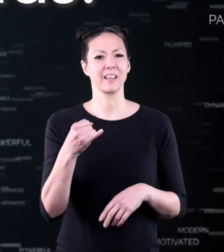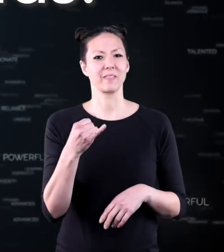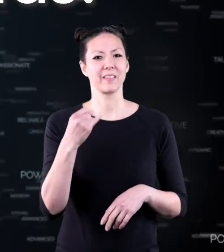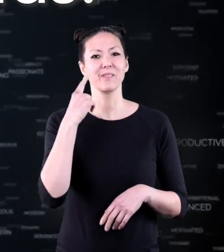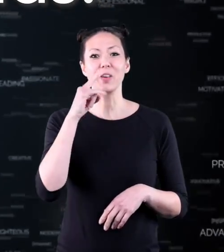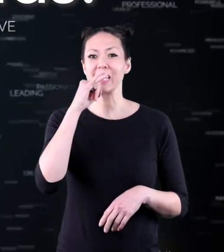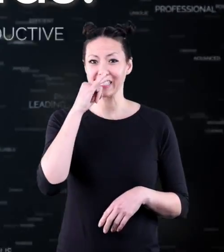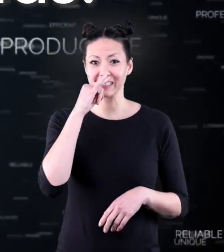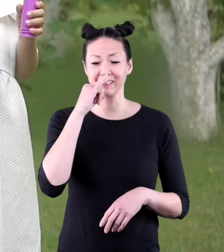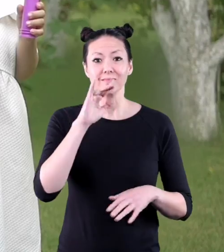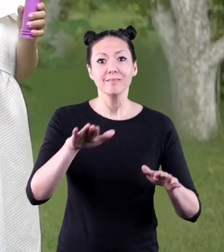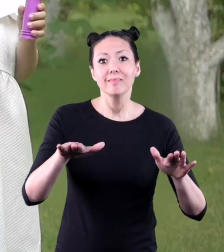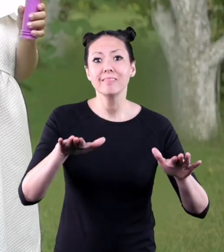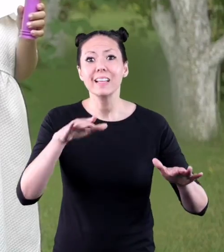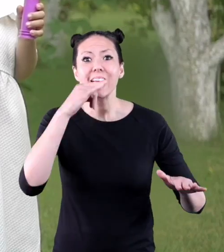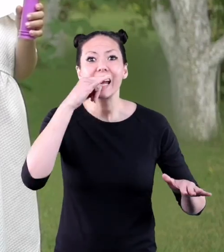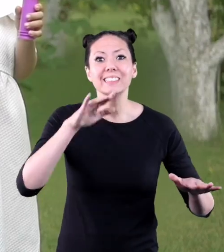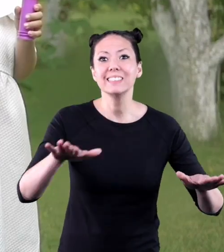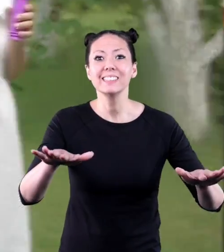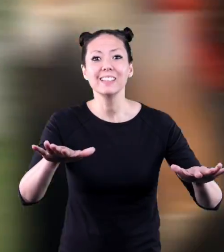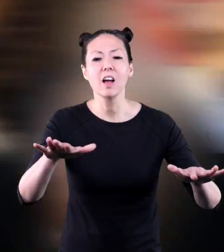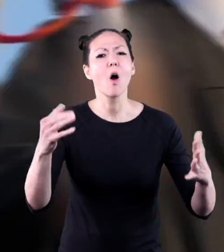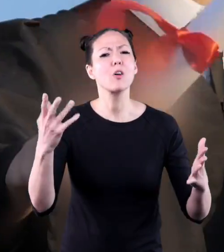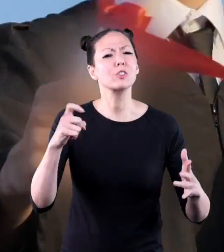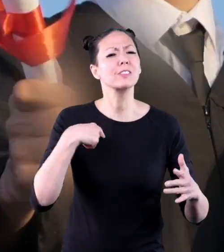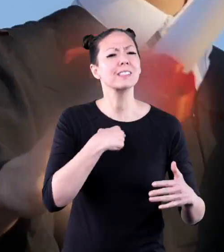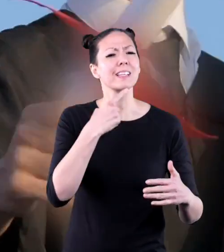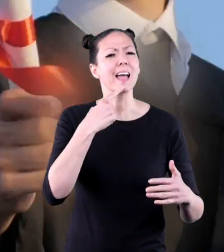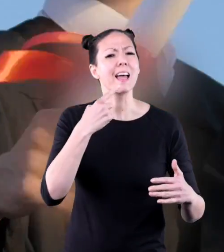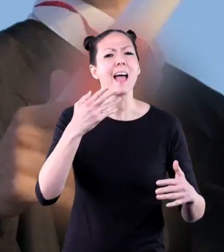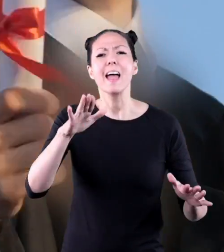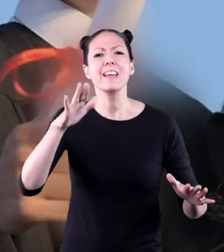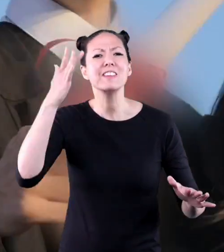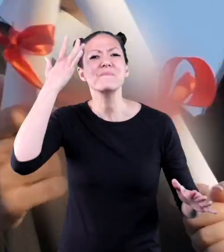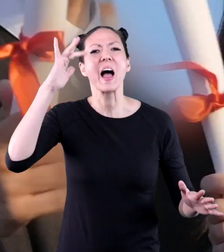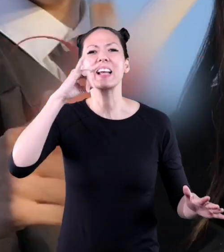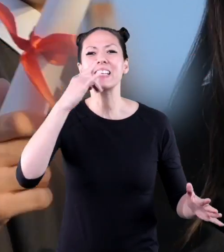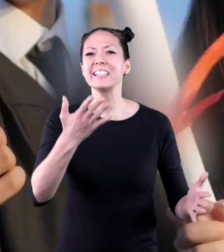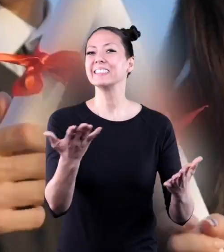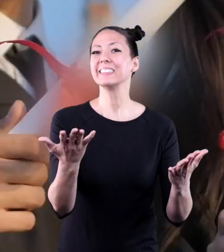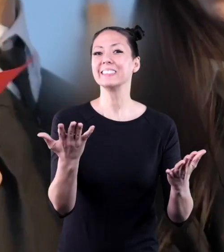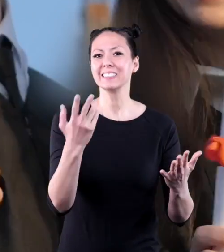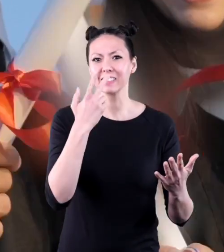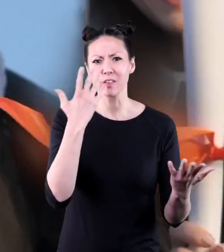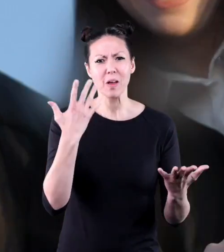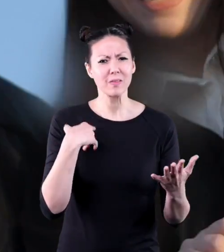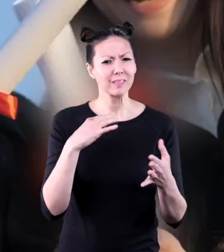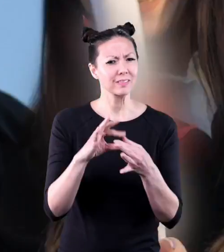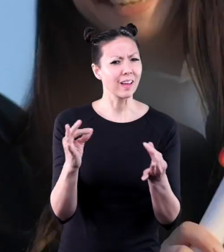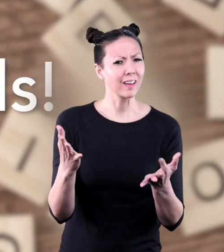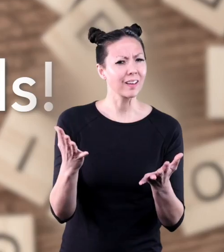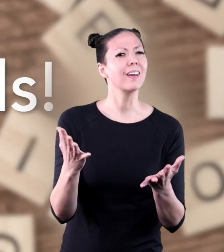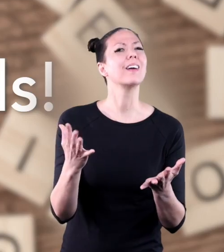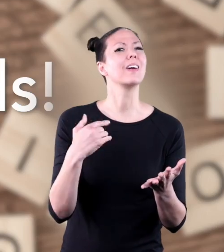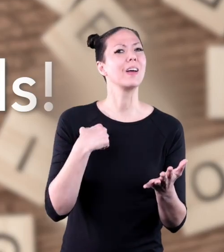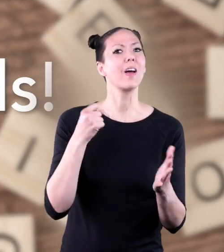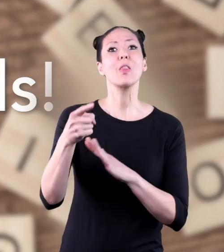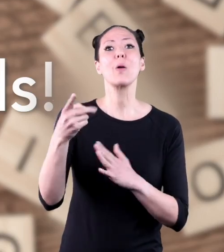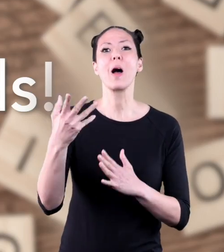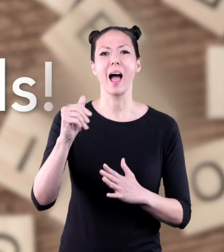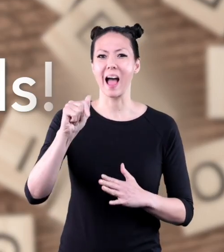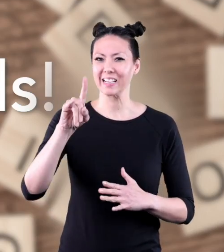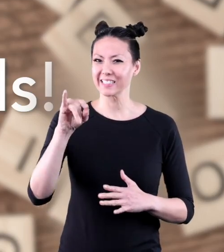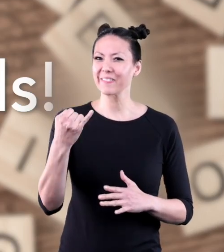Adjectives for kids. Hey kids, or should we say, hey smart kids? See what we did there? We threw